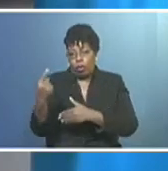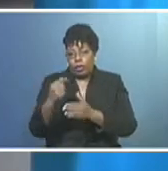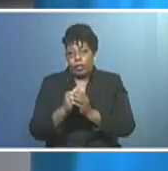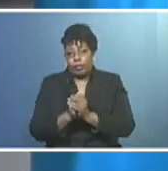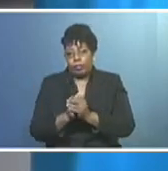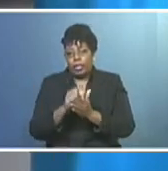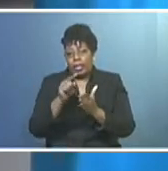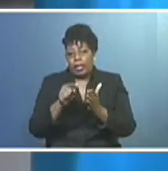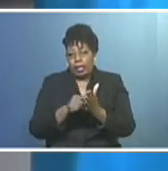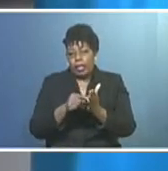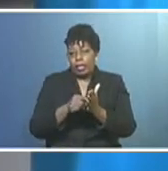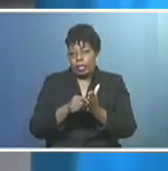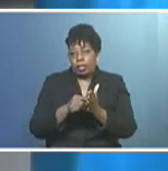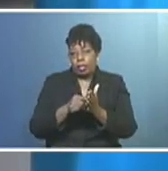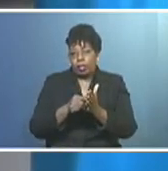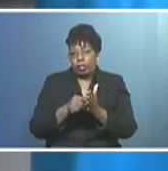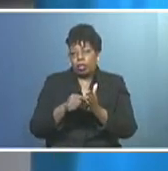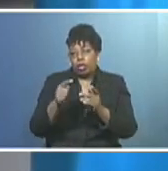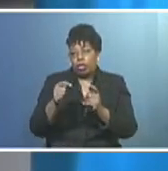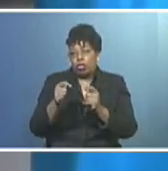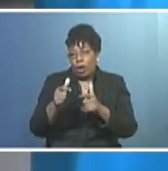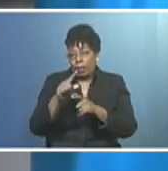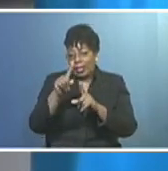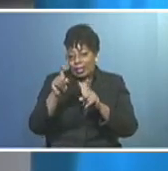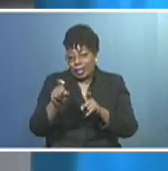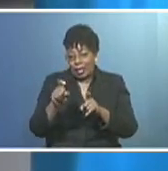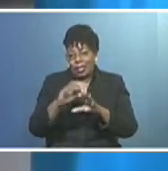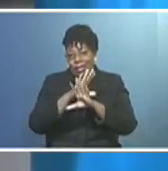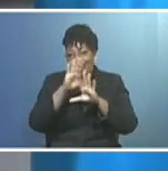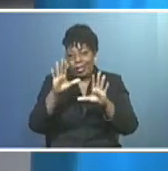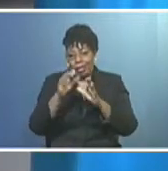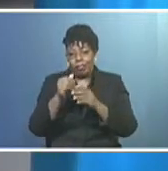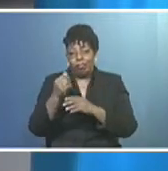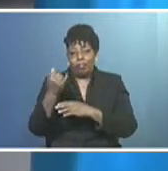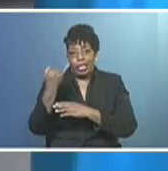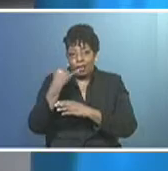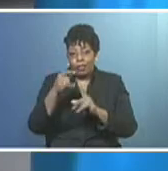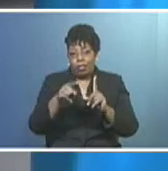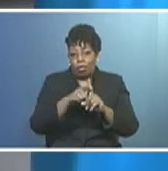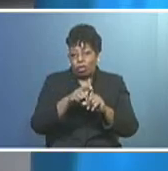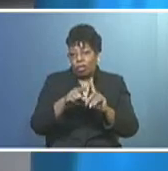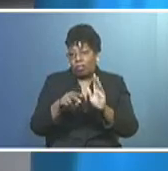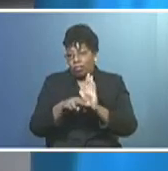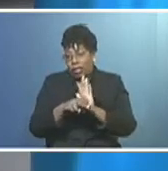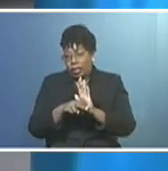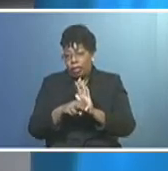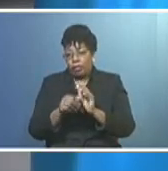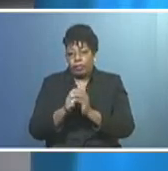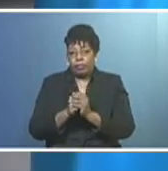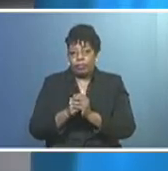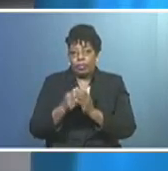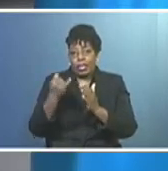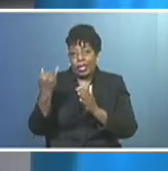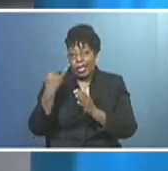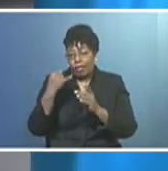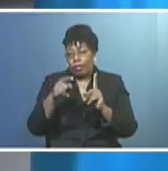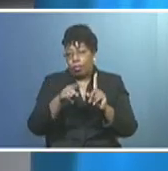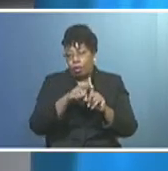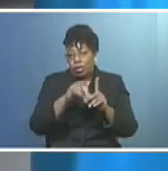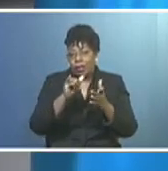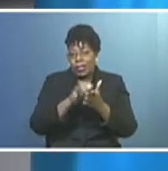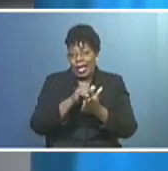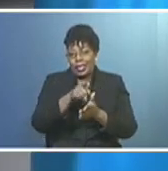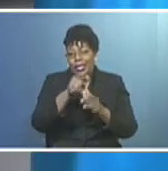the individual a clear indication of whether they are positive or negative. If they are positive, that